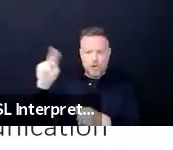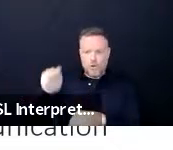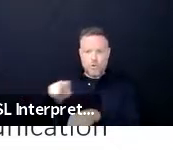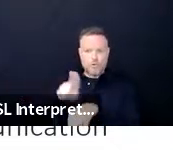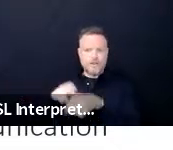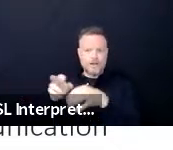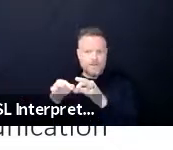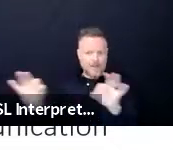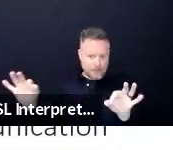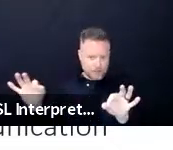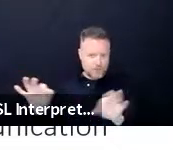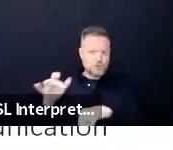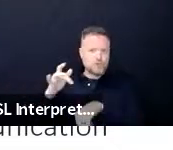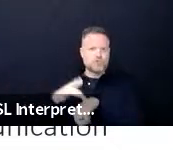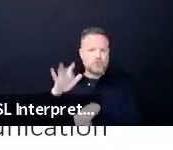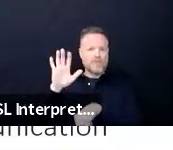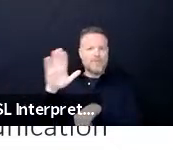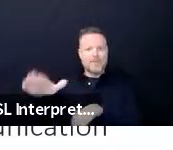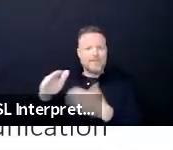their job,